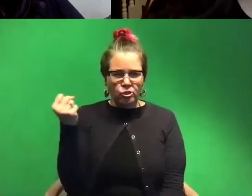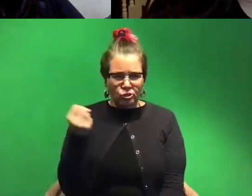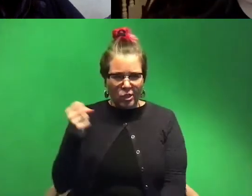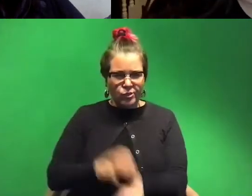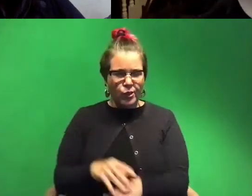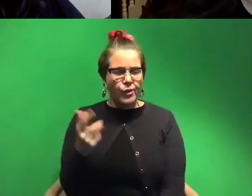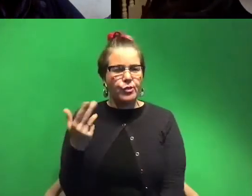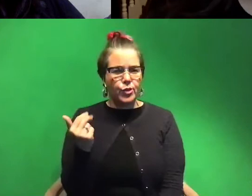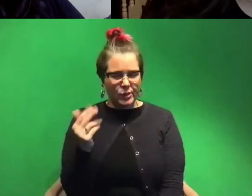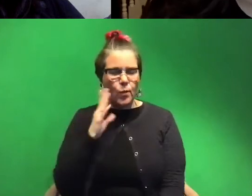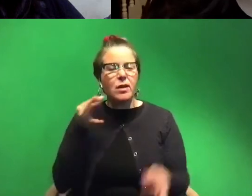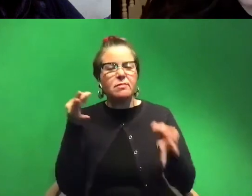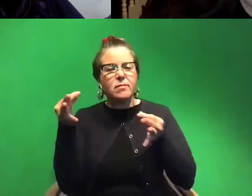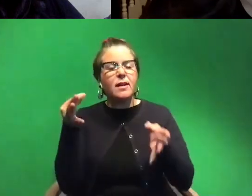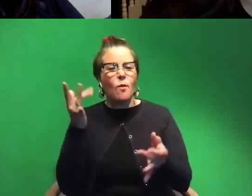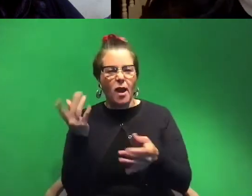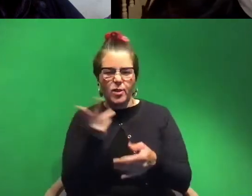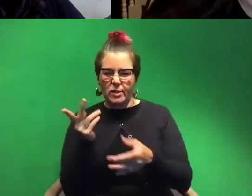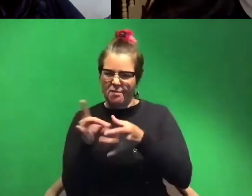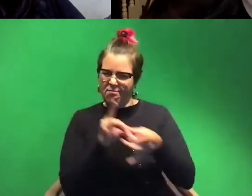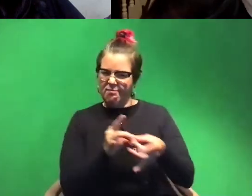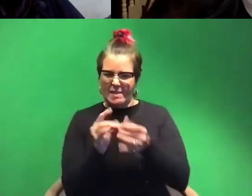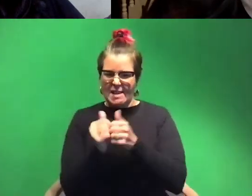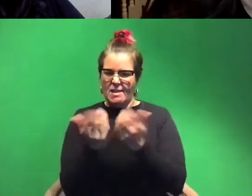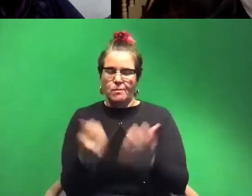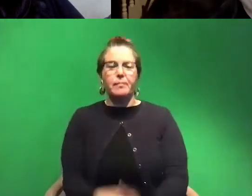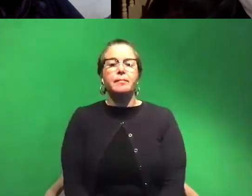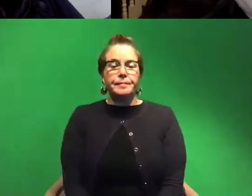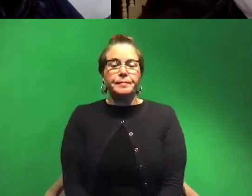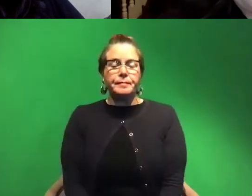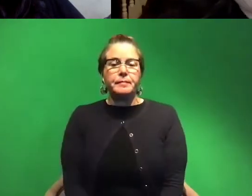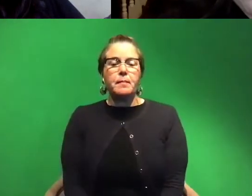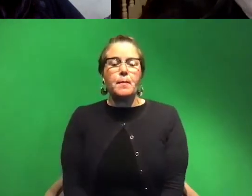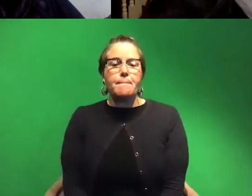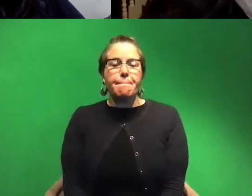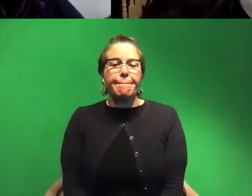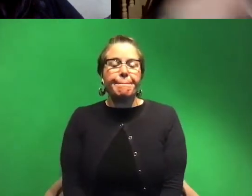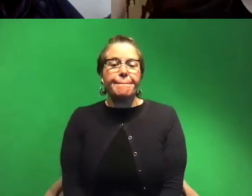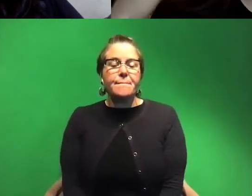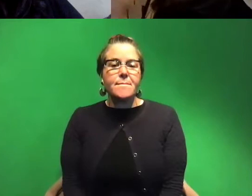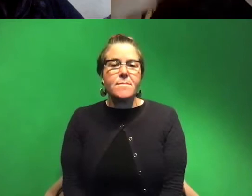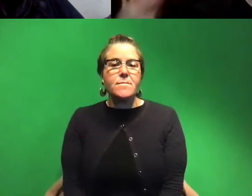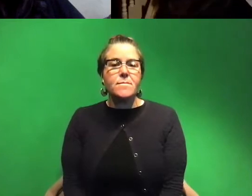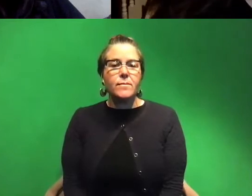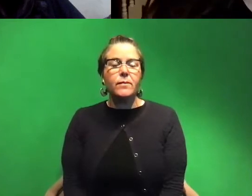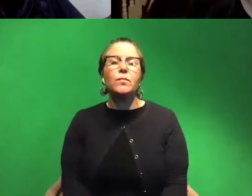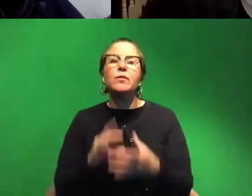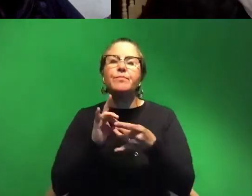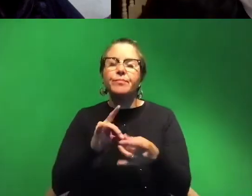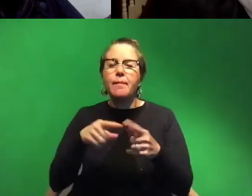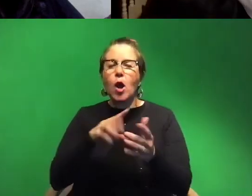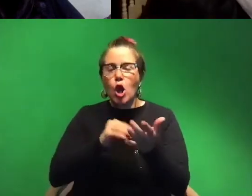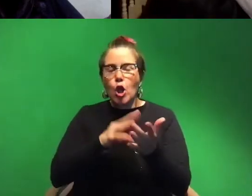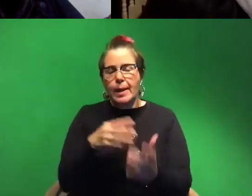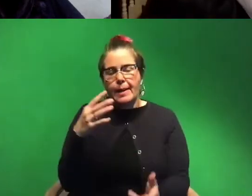13th, and we'll explain why those two things have anything to do with each other on that session. It's going to be all about learning and memory,